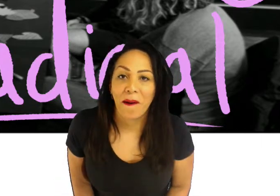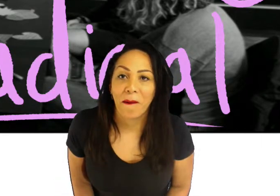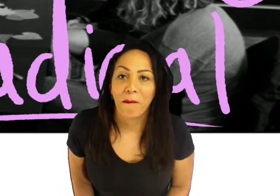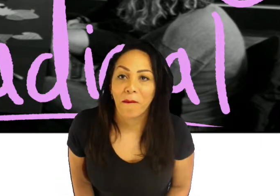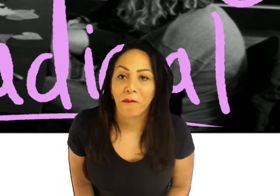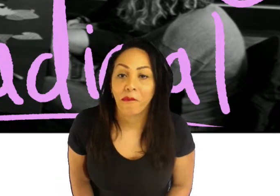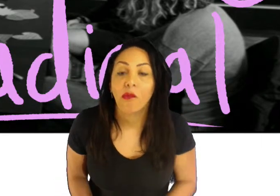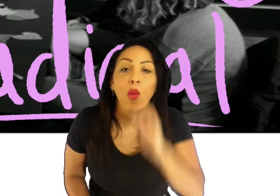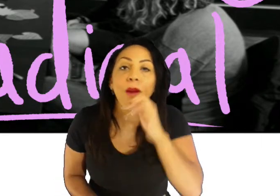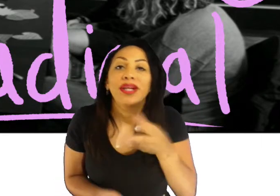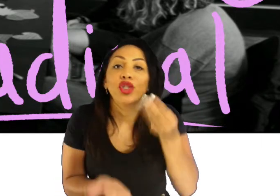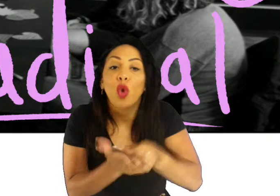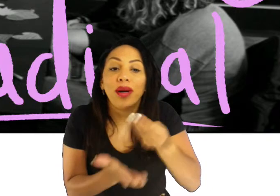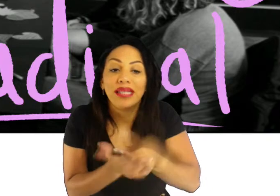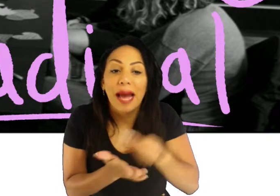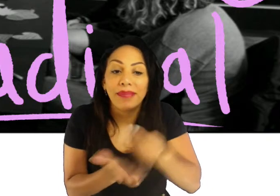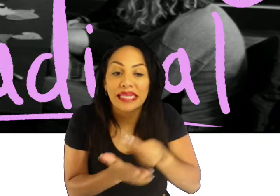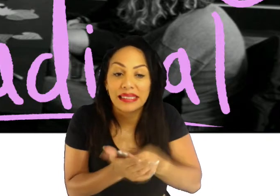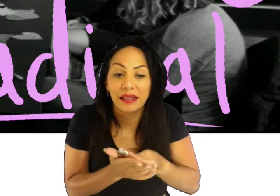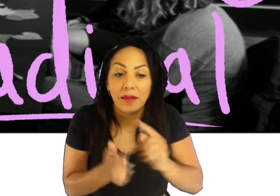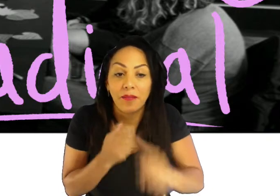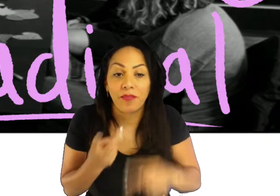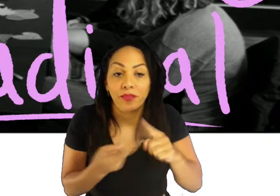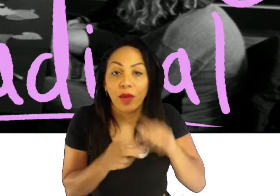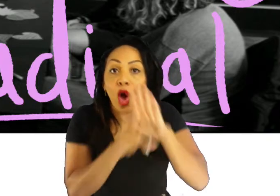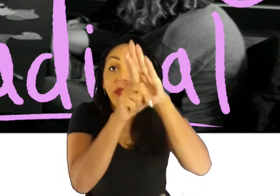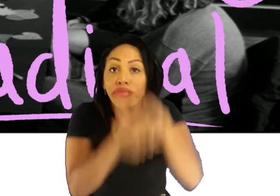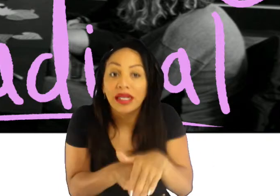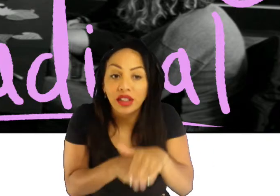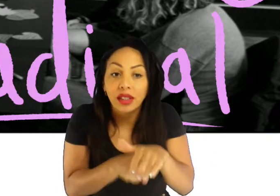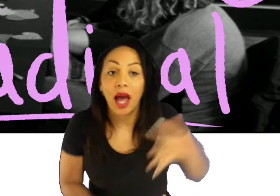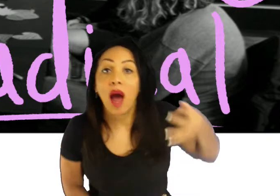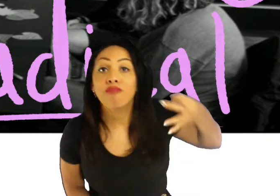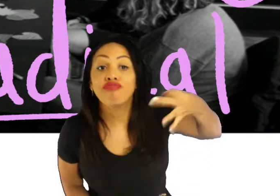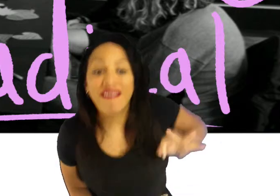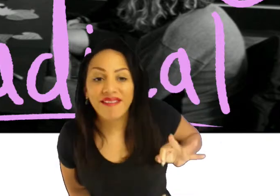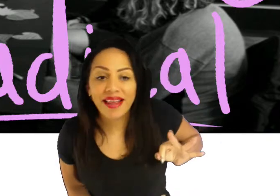Capitalism, oppression, privilege, all of the good stuff.